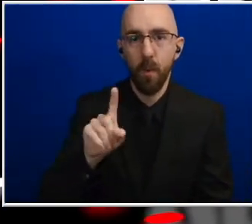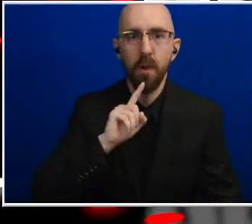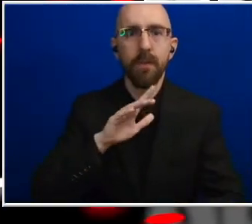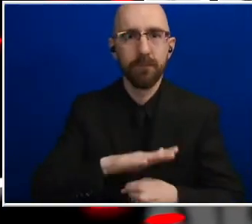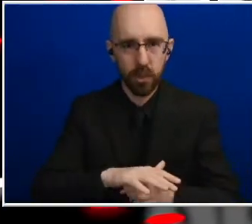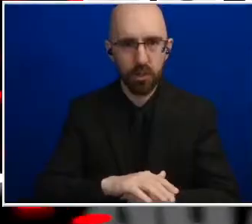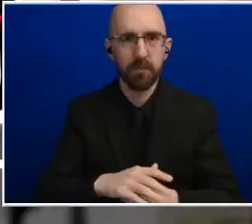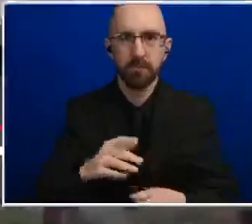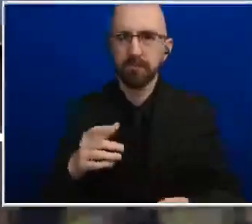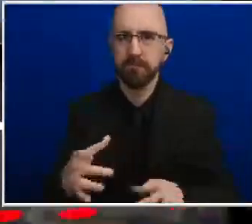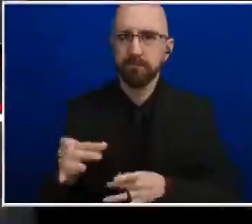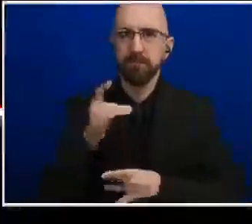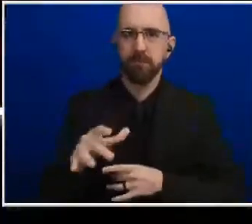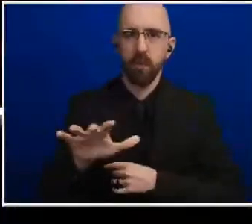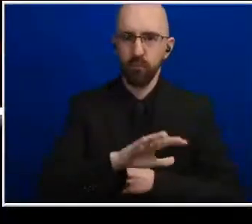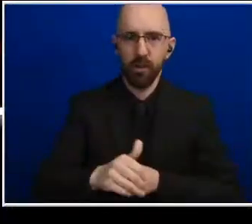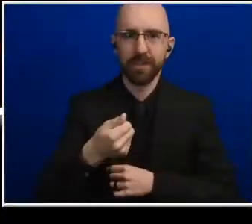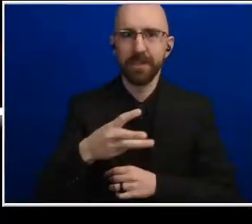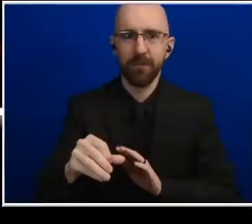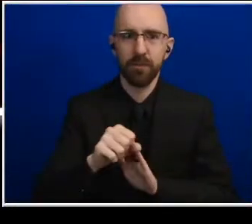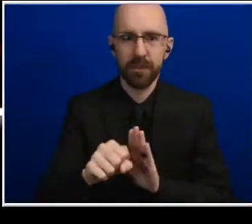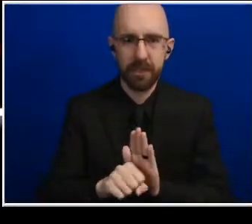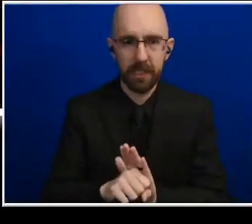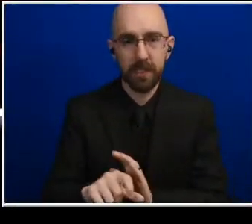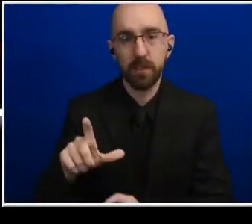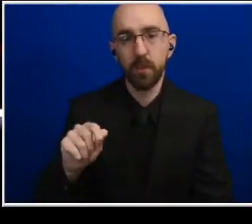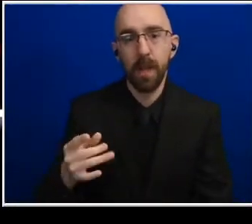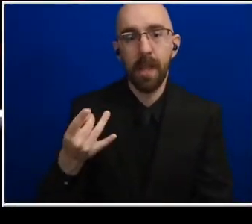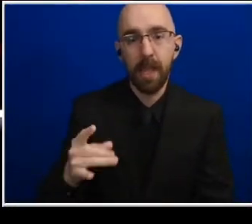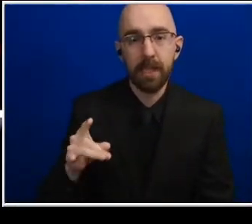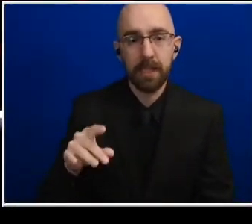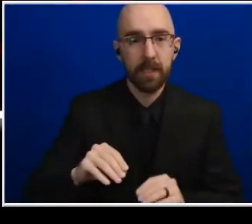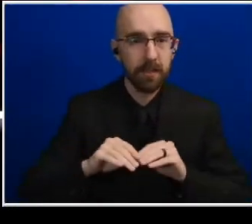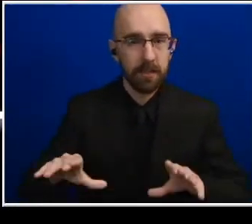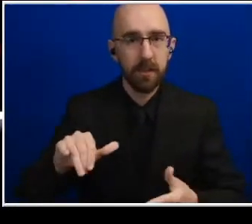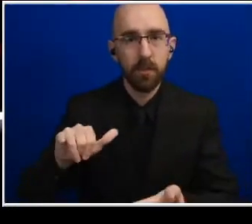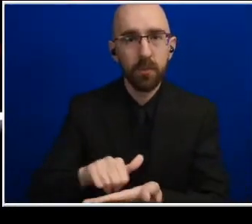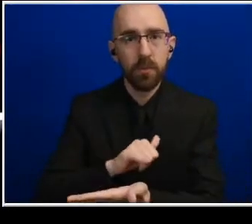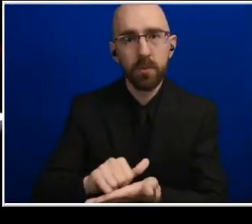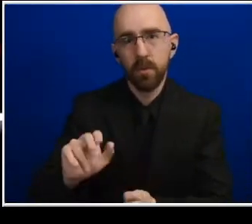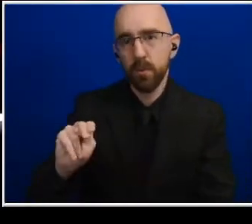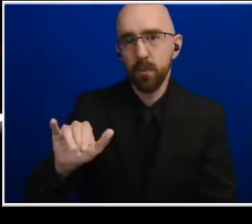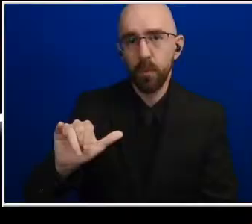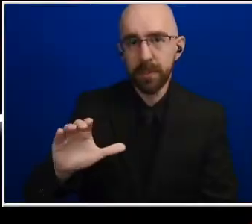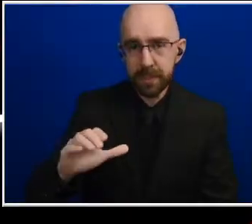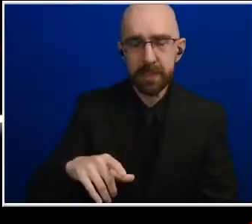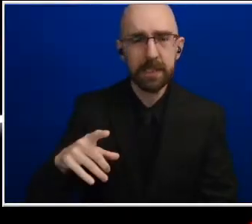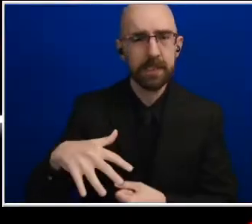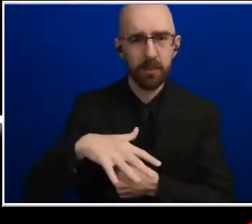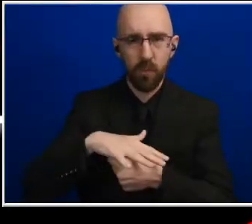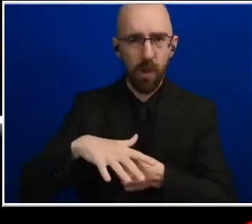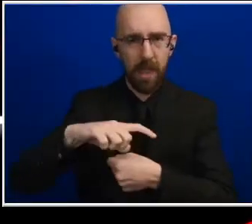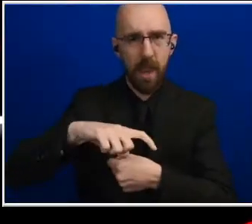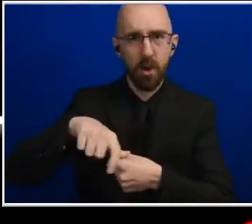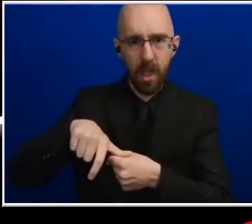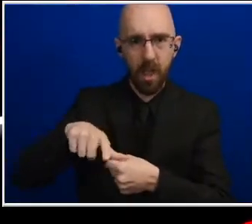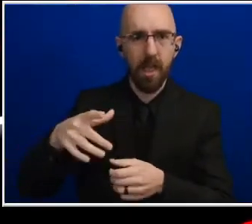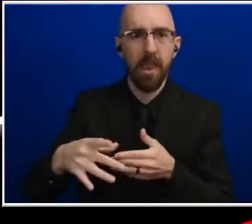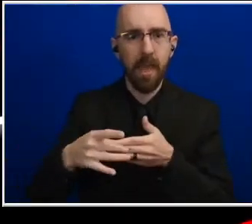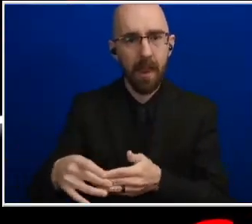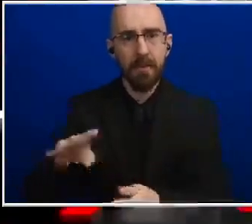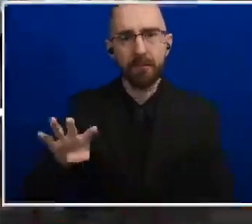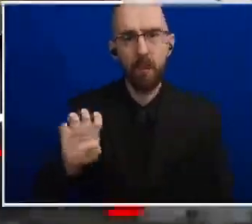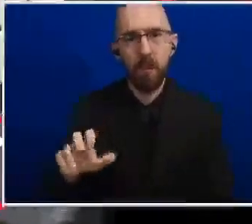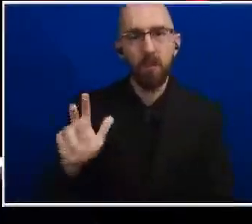multiple states. In 2018, an outbreak in New York City and the surrounding areas led to 423